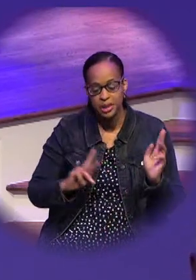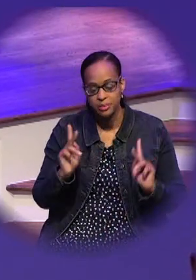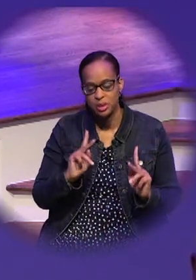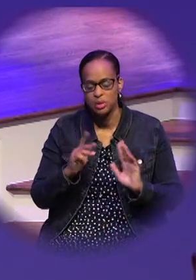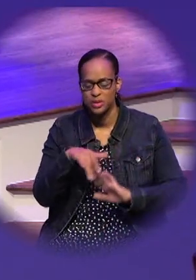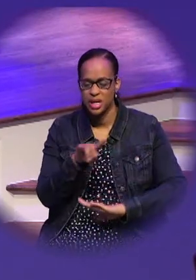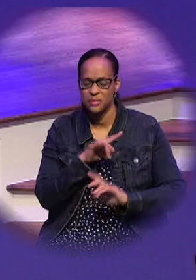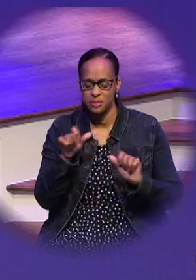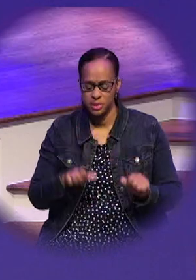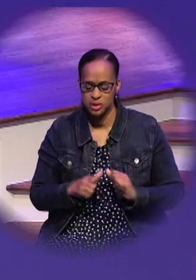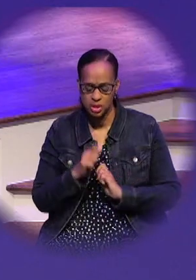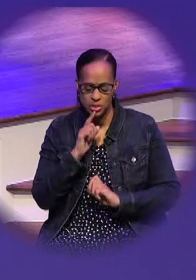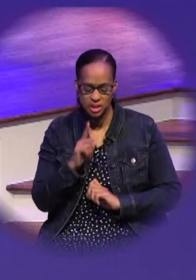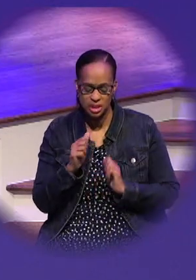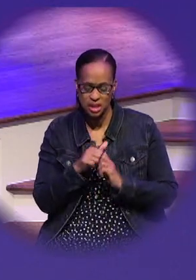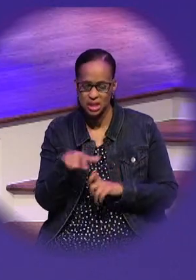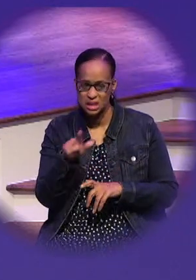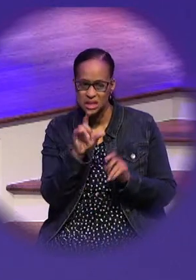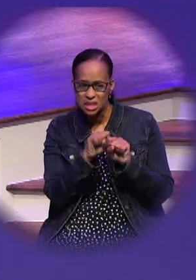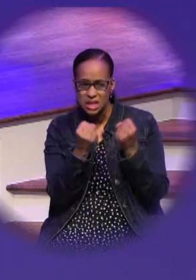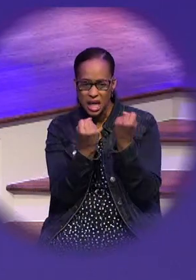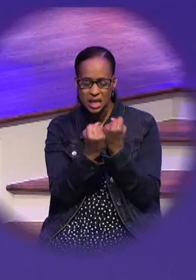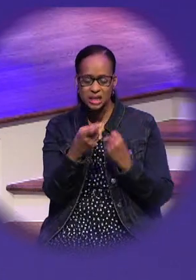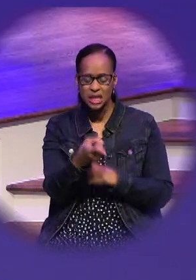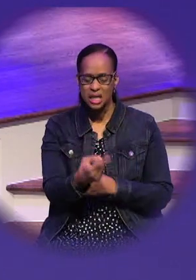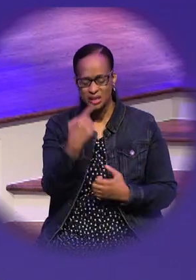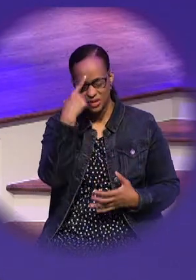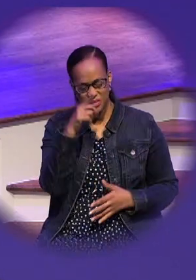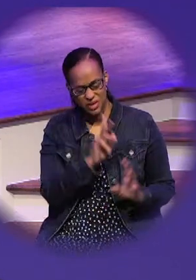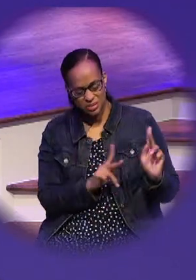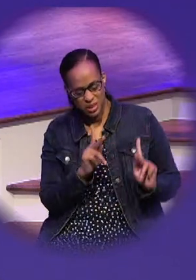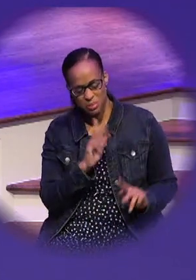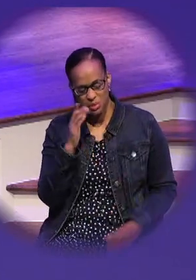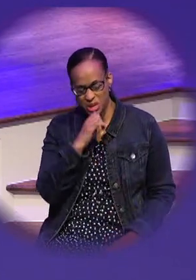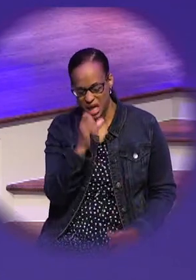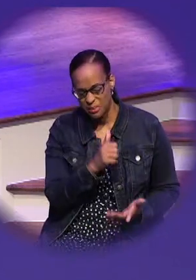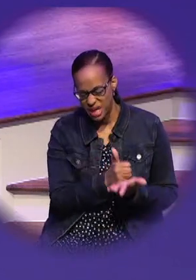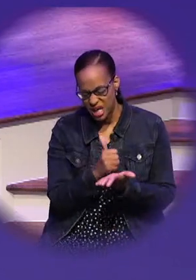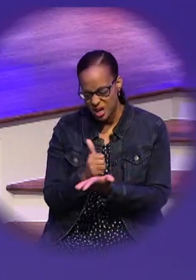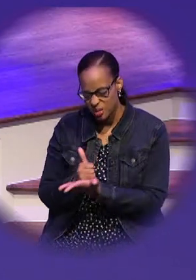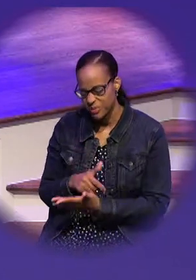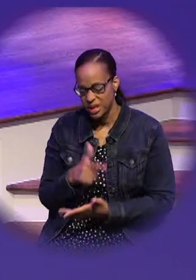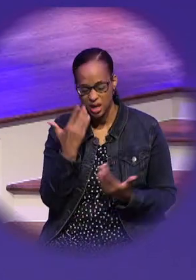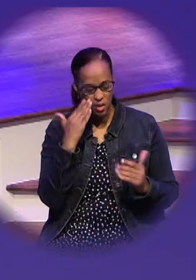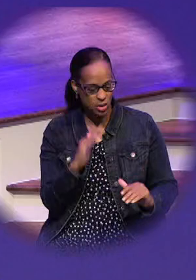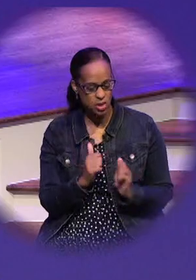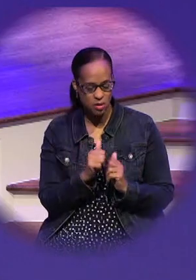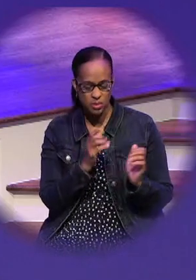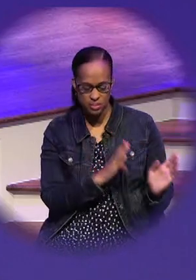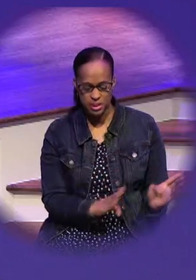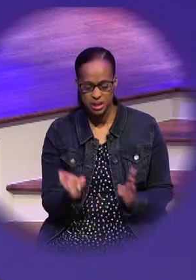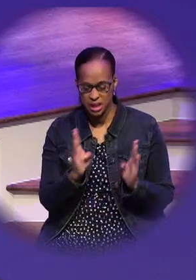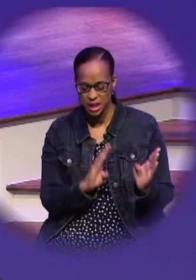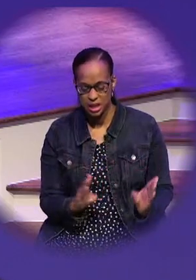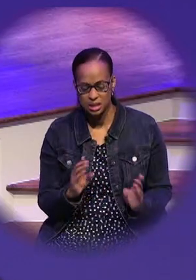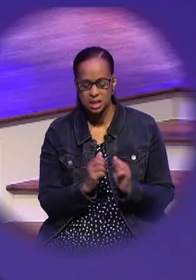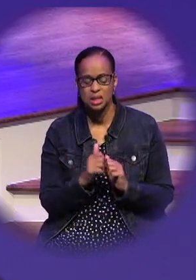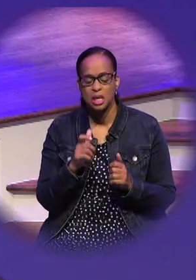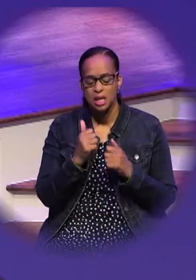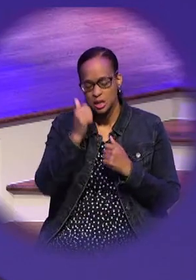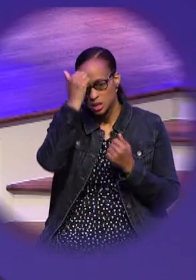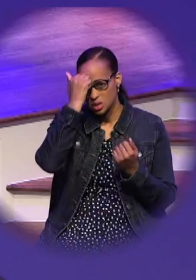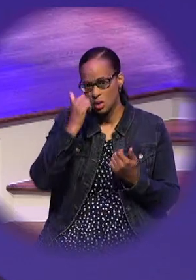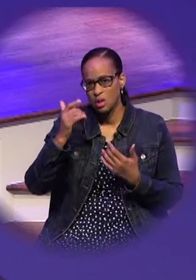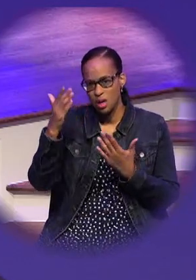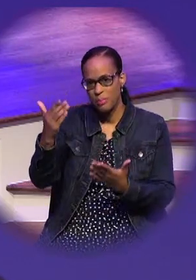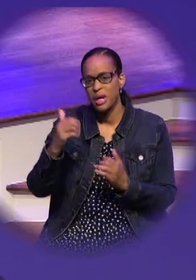really looked over in their society, the people who the Pharisees thought these people will be no help because they don't even know the commandments of God, much less obey them.